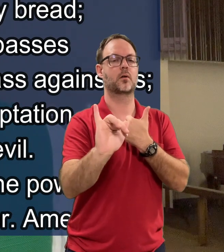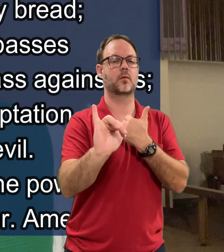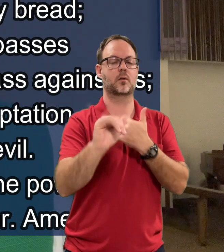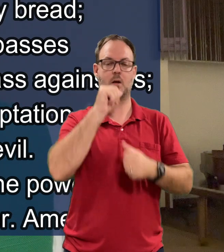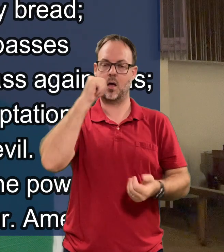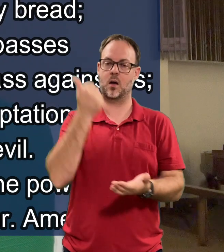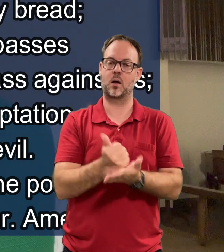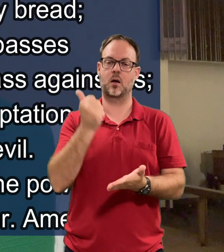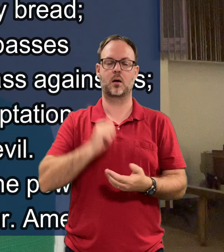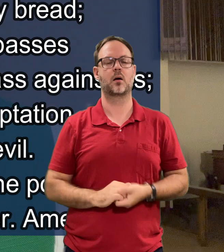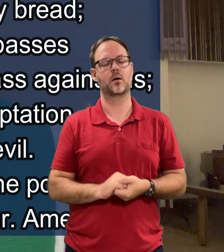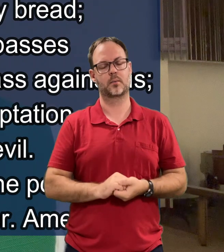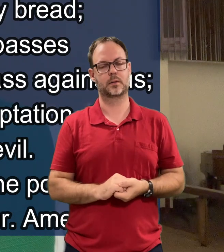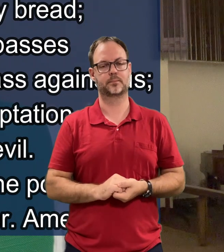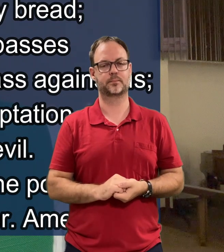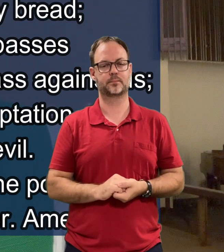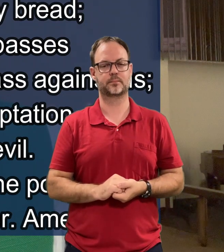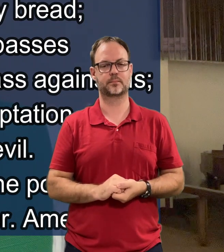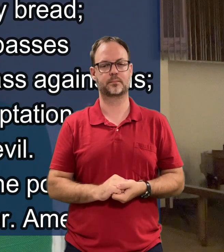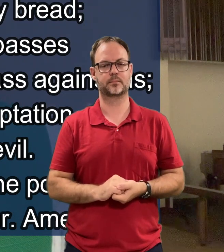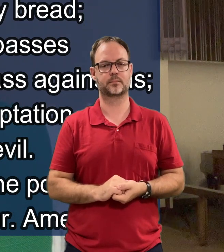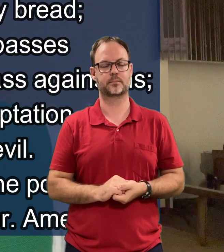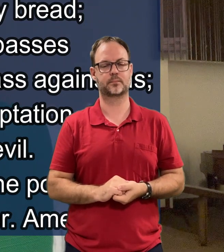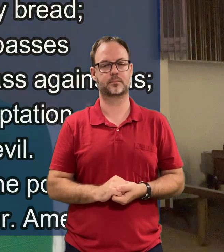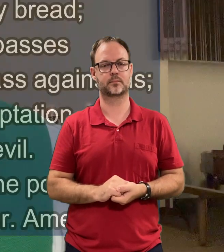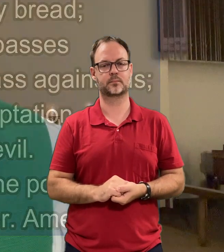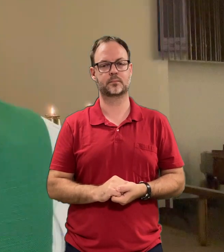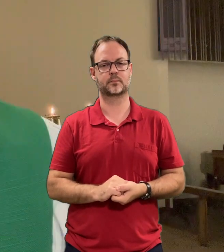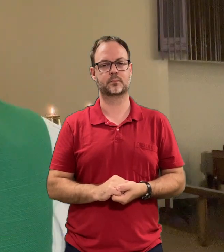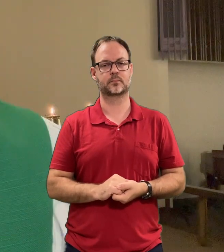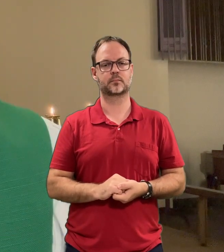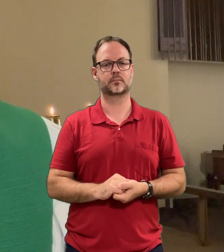glory, forever and ever. Amen.